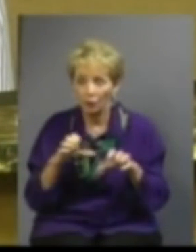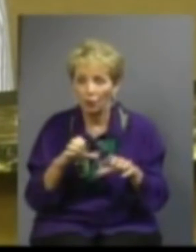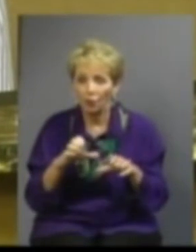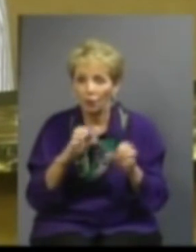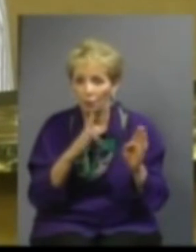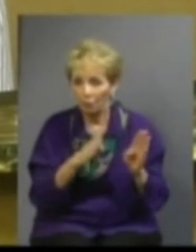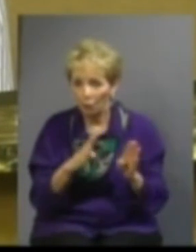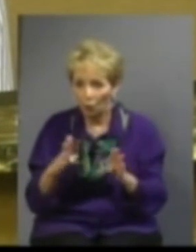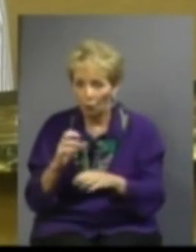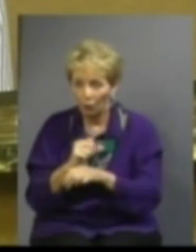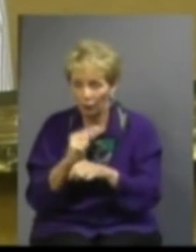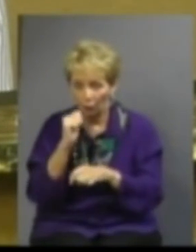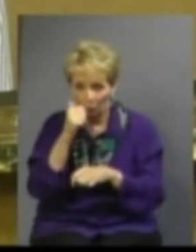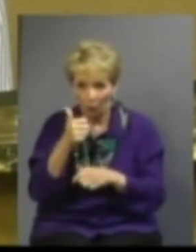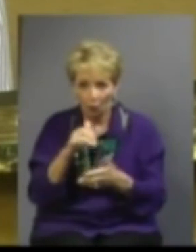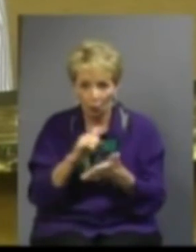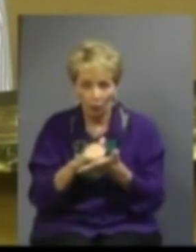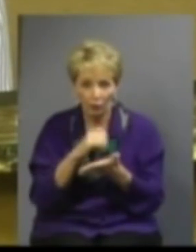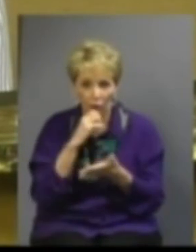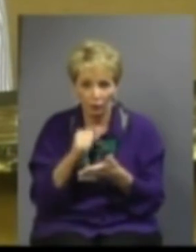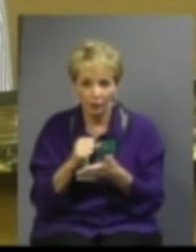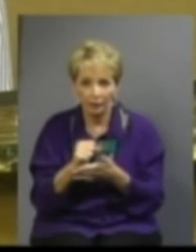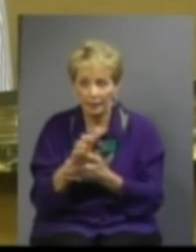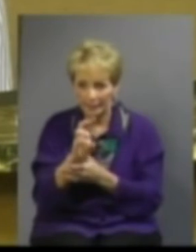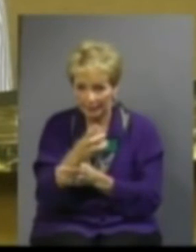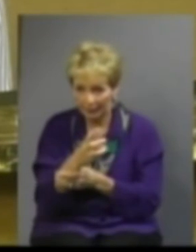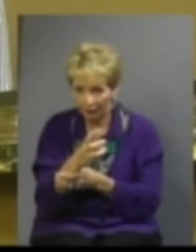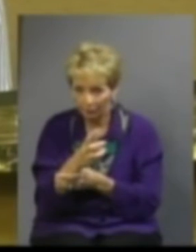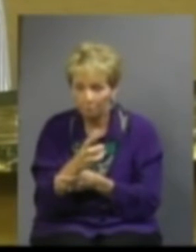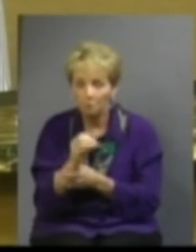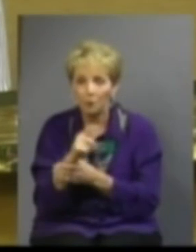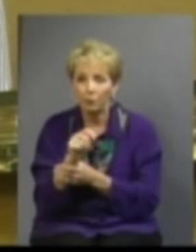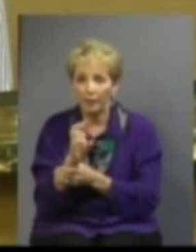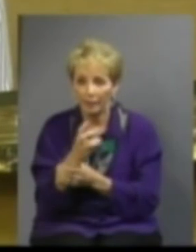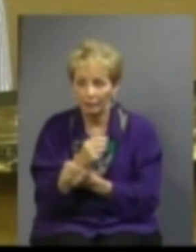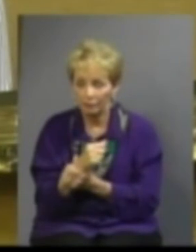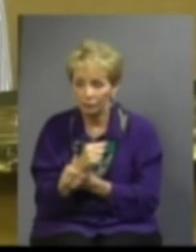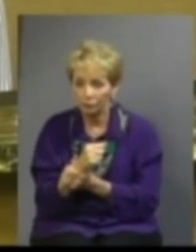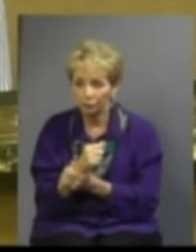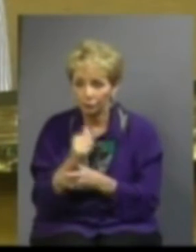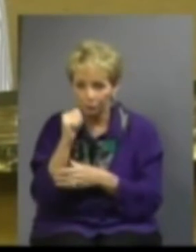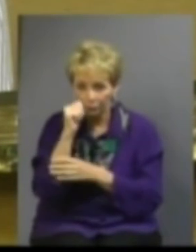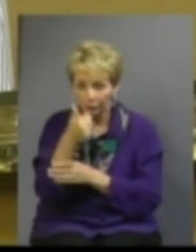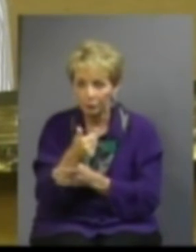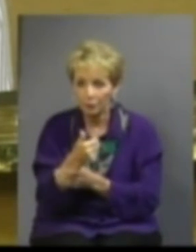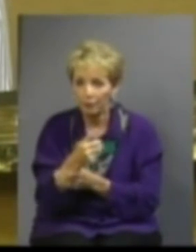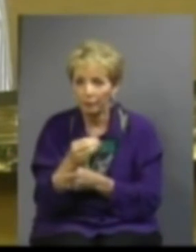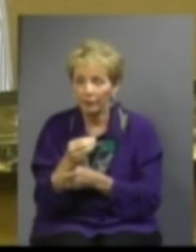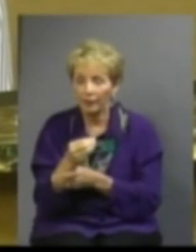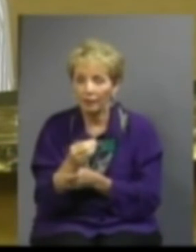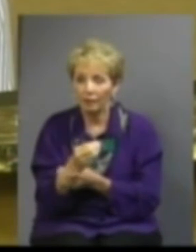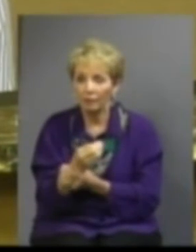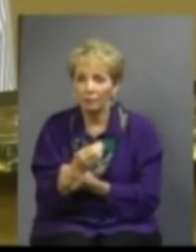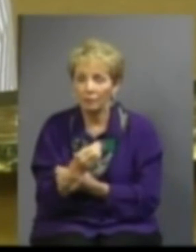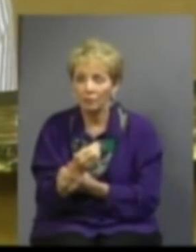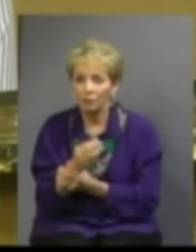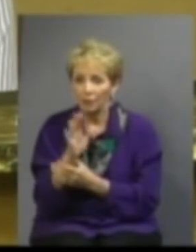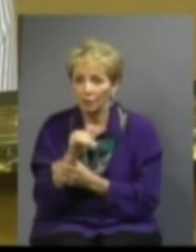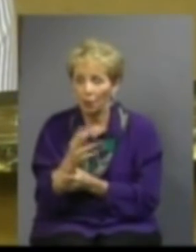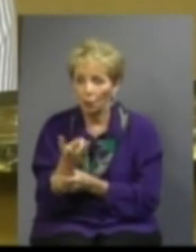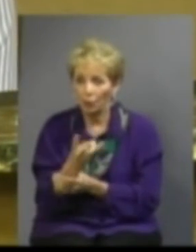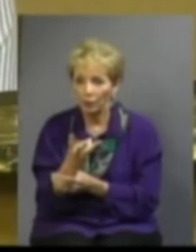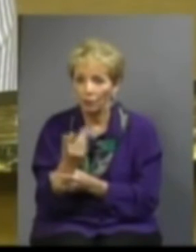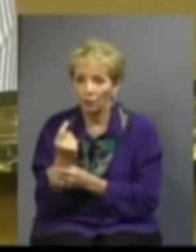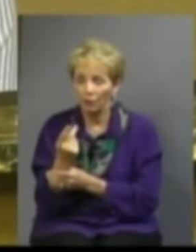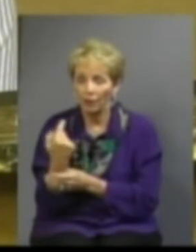work tomorrow, which is the 6th, right? October 6th, yes. Tomorrow. And so by Wednesday